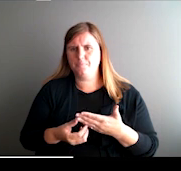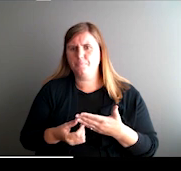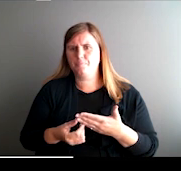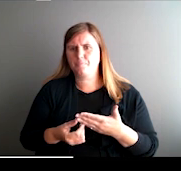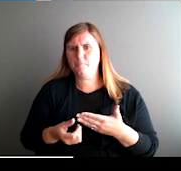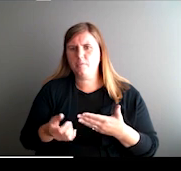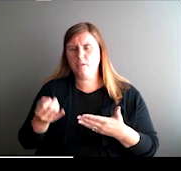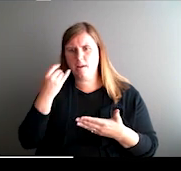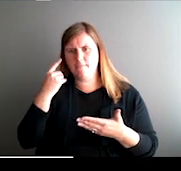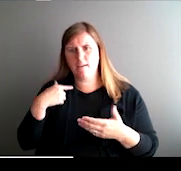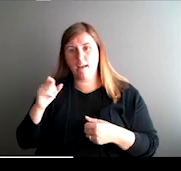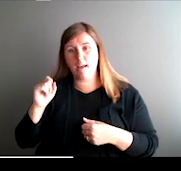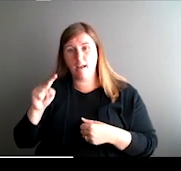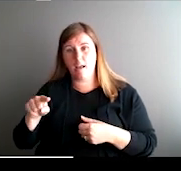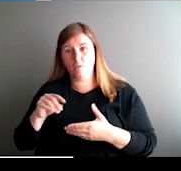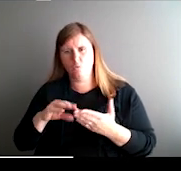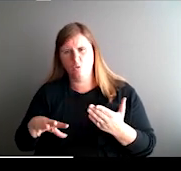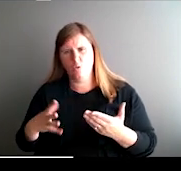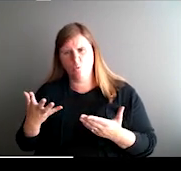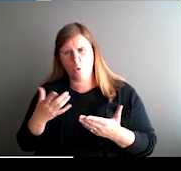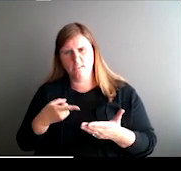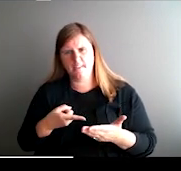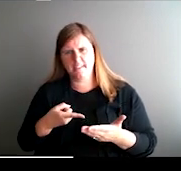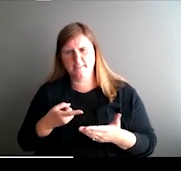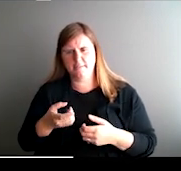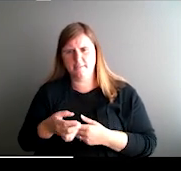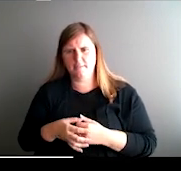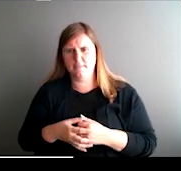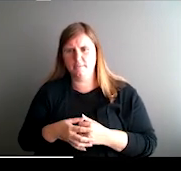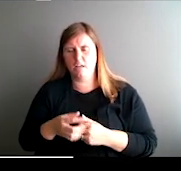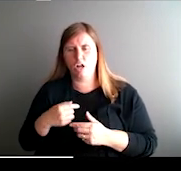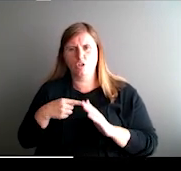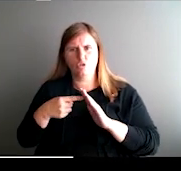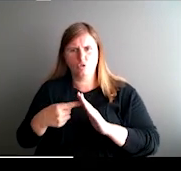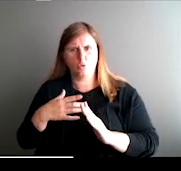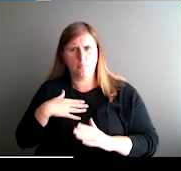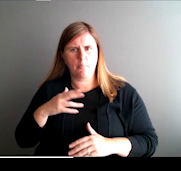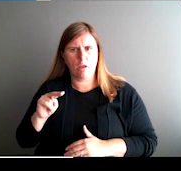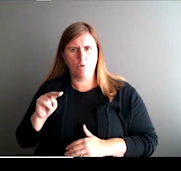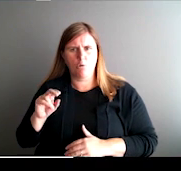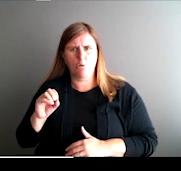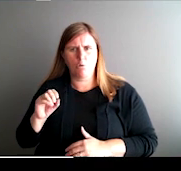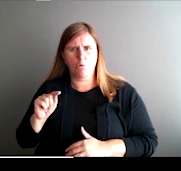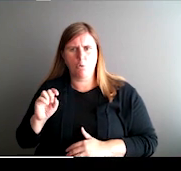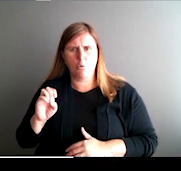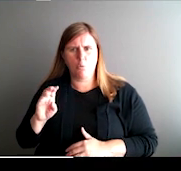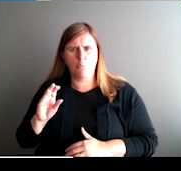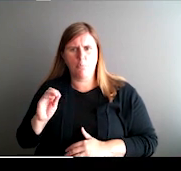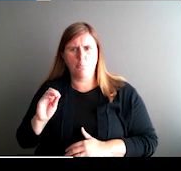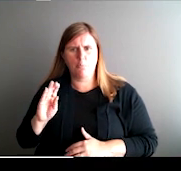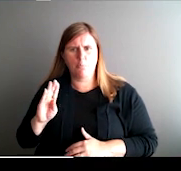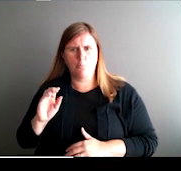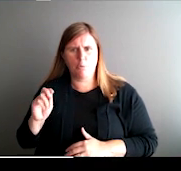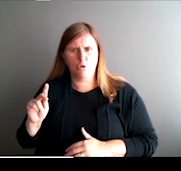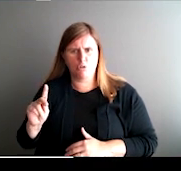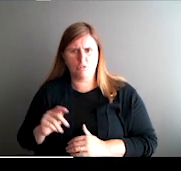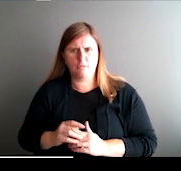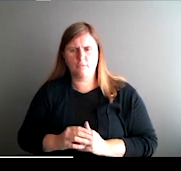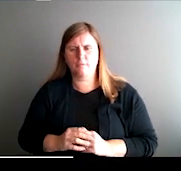If I ask a student, "What is this?" and I show them my notebook, and they say,